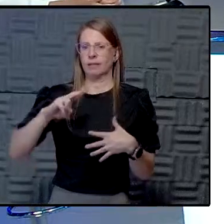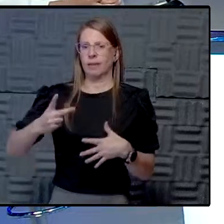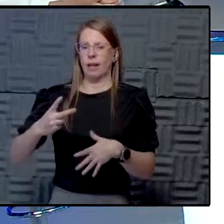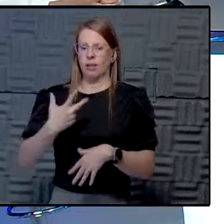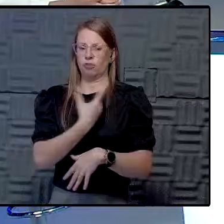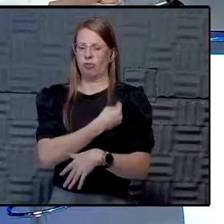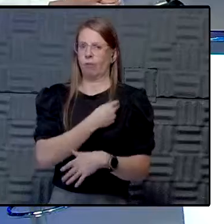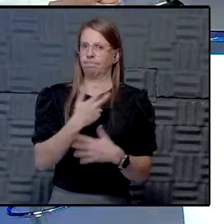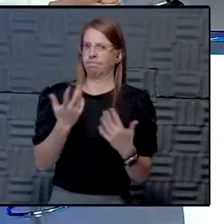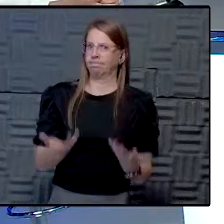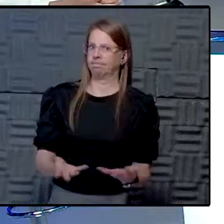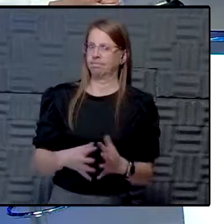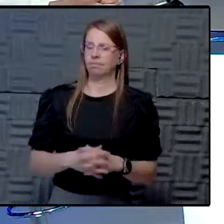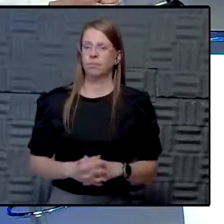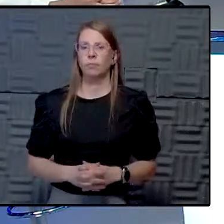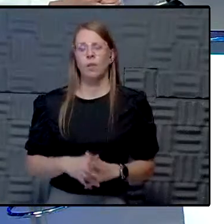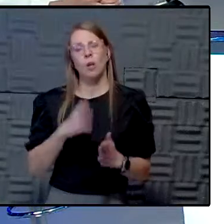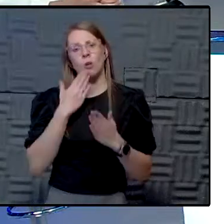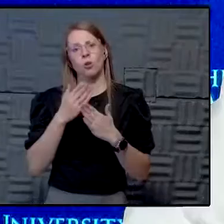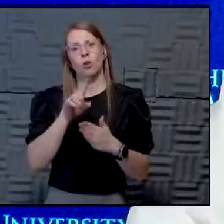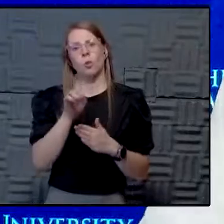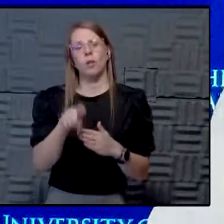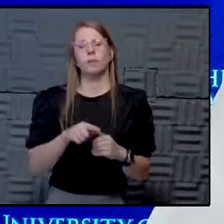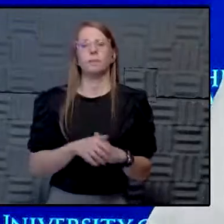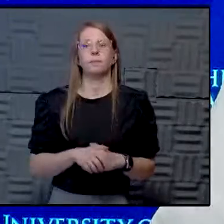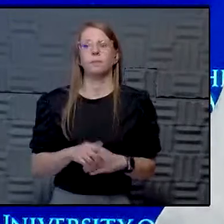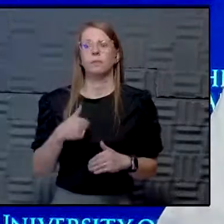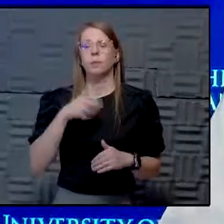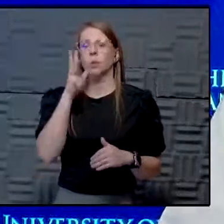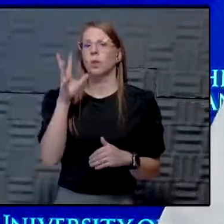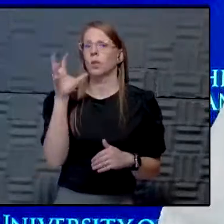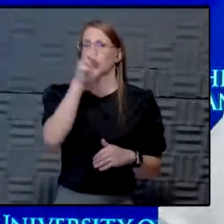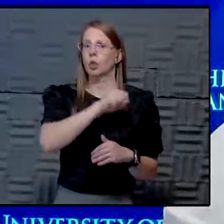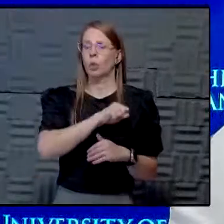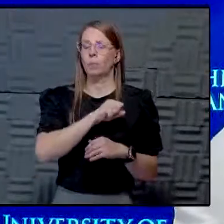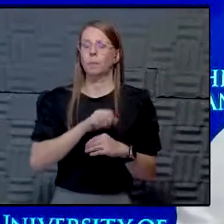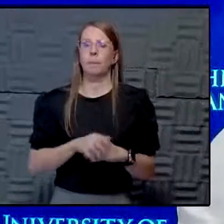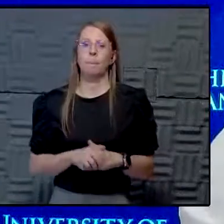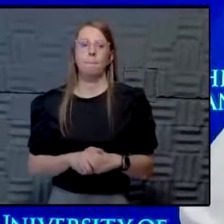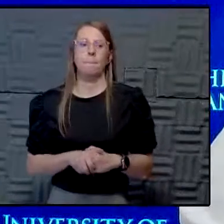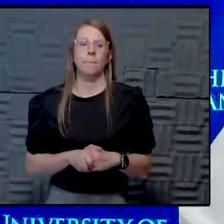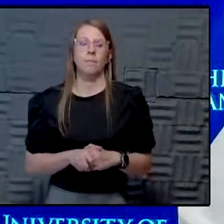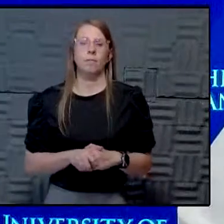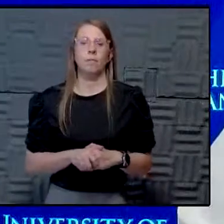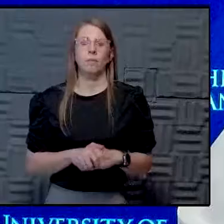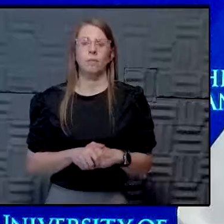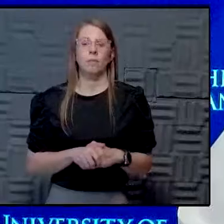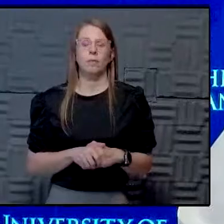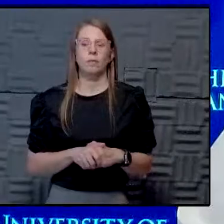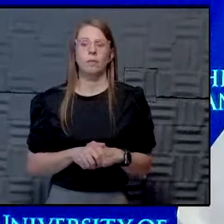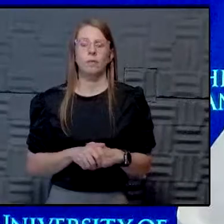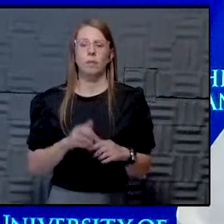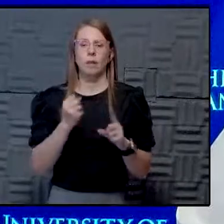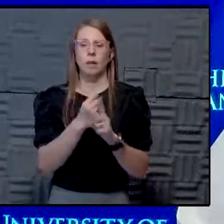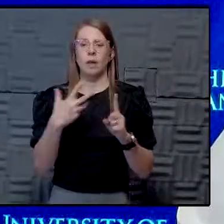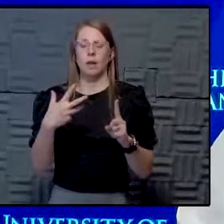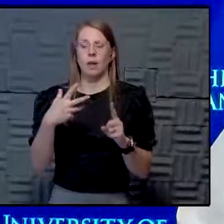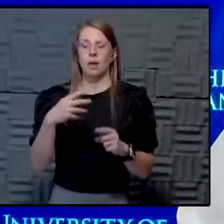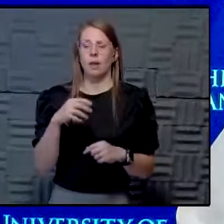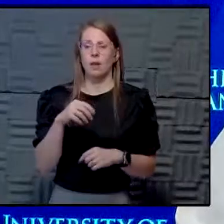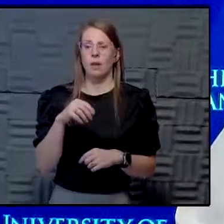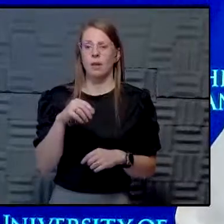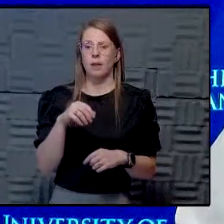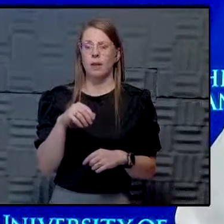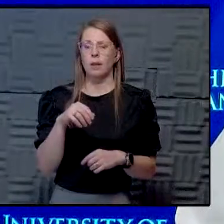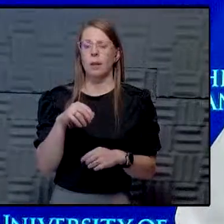shot. Okay, well that's a really good question, and I'm going to assume that first of all, the fact that you had extensive pulmonary emboli